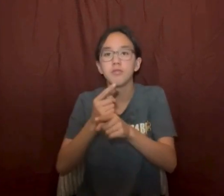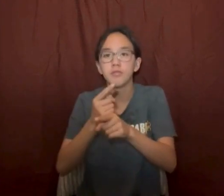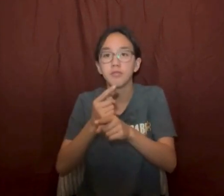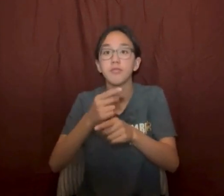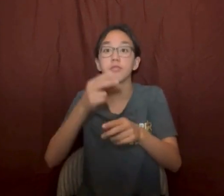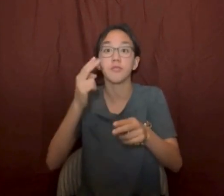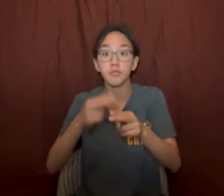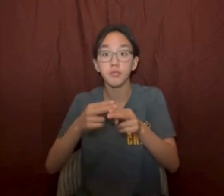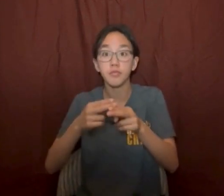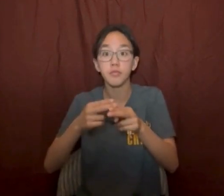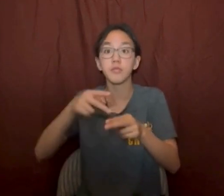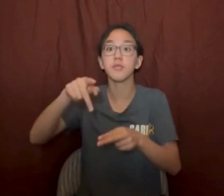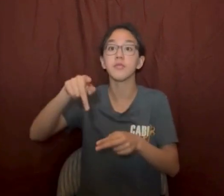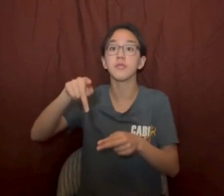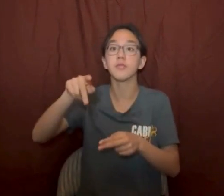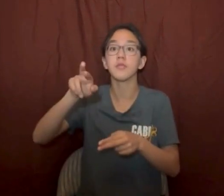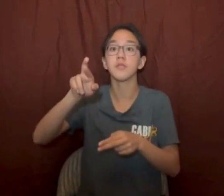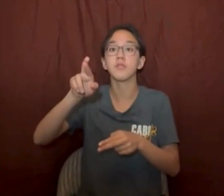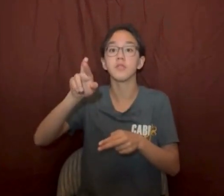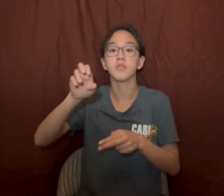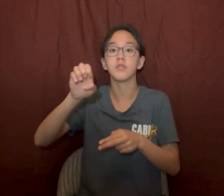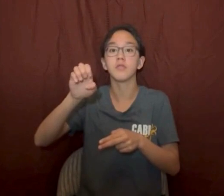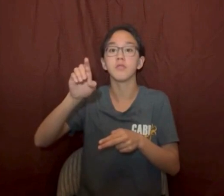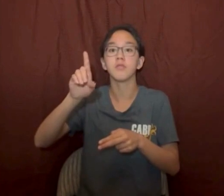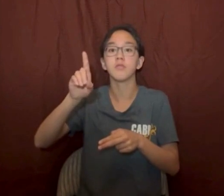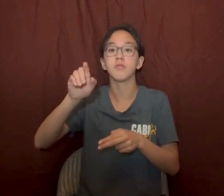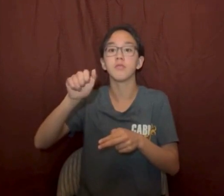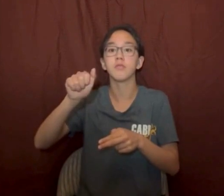Right, predators.